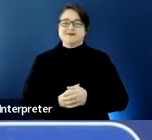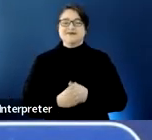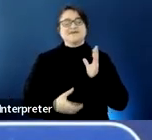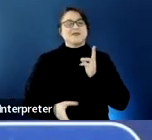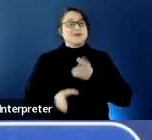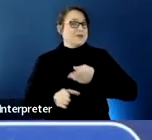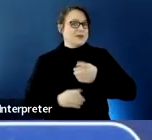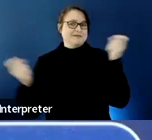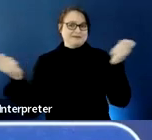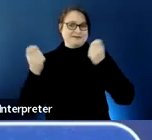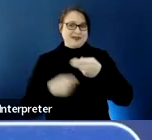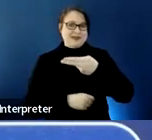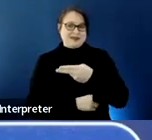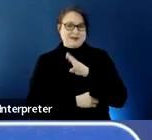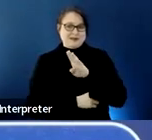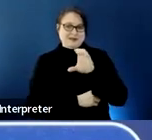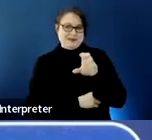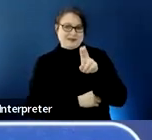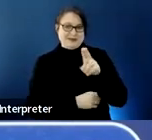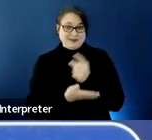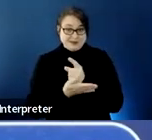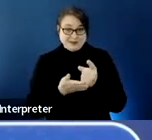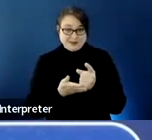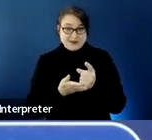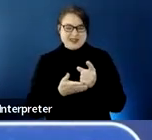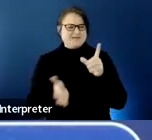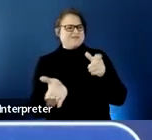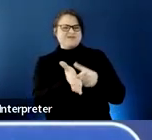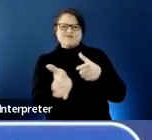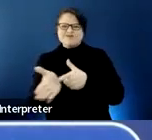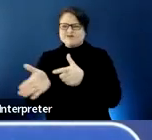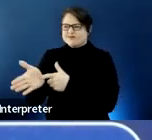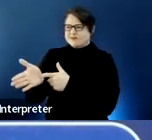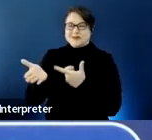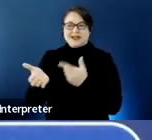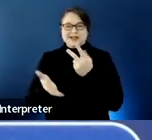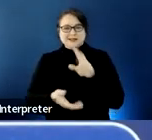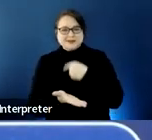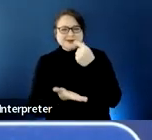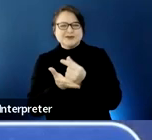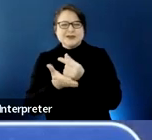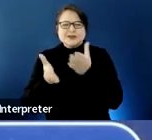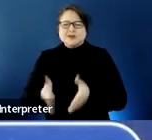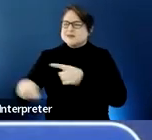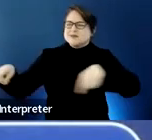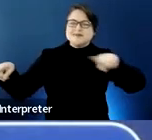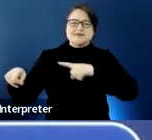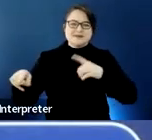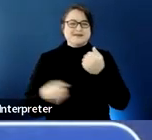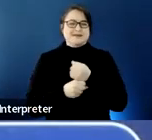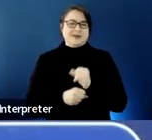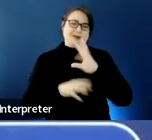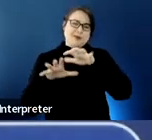recognizing the HBCU alumni who advance CDC's mission to make the nation and indeed the world a healthier place.